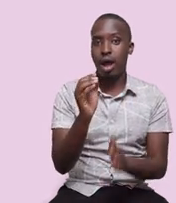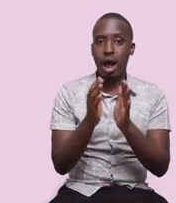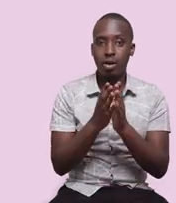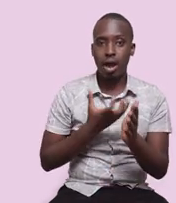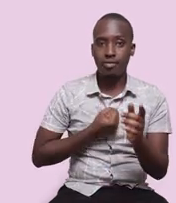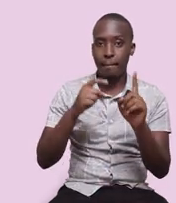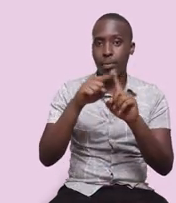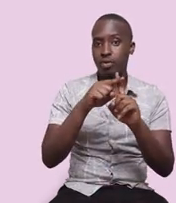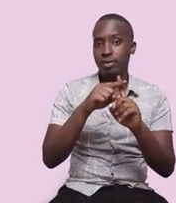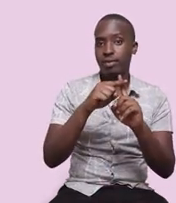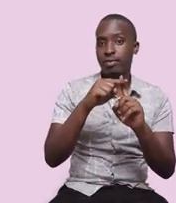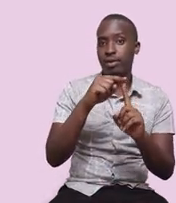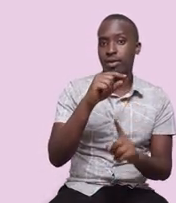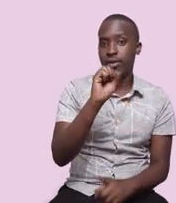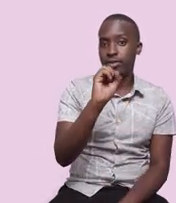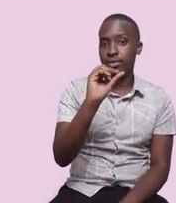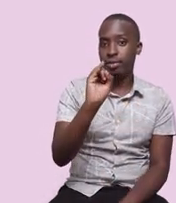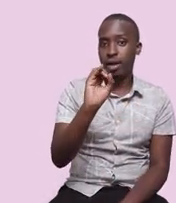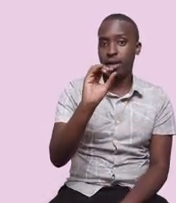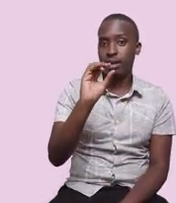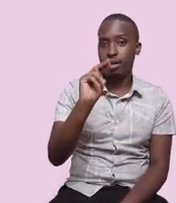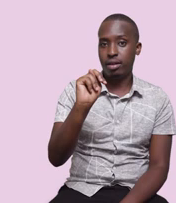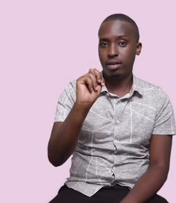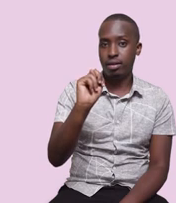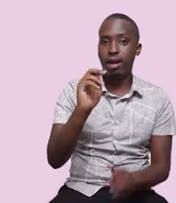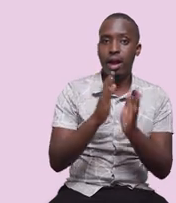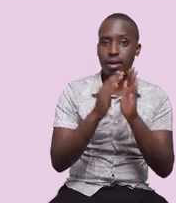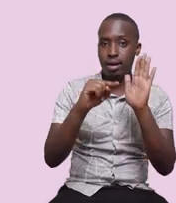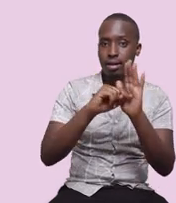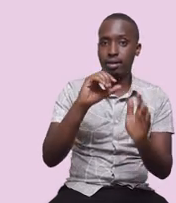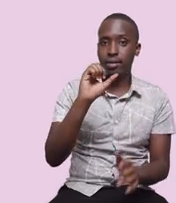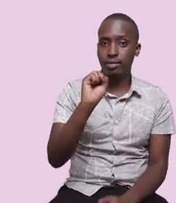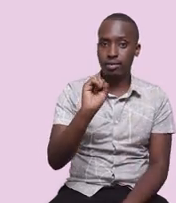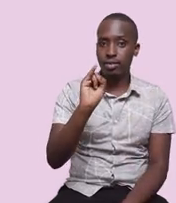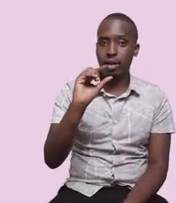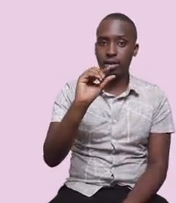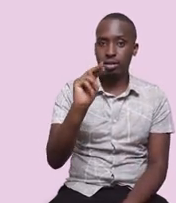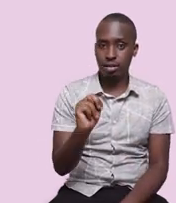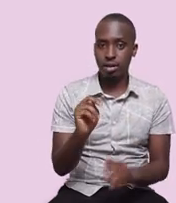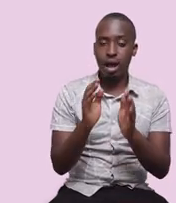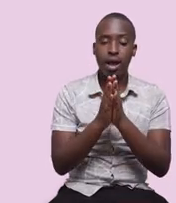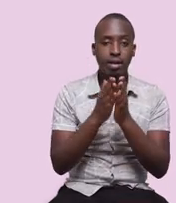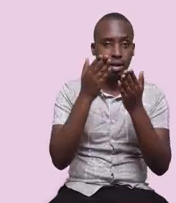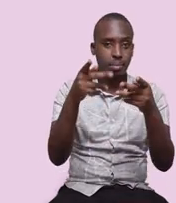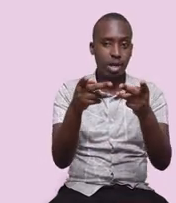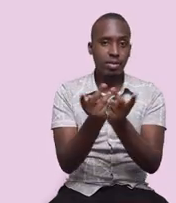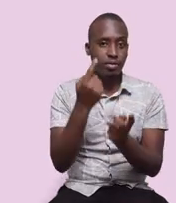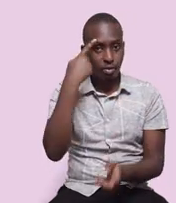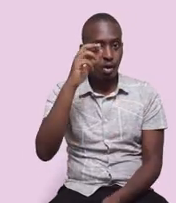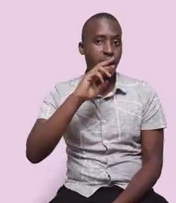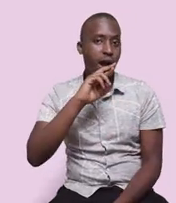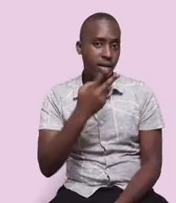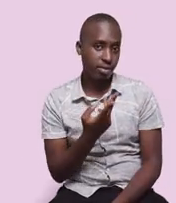have a positive sign here, a negative sign here, and the place for the answer.